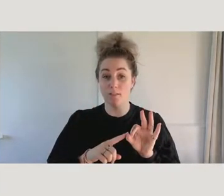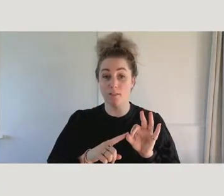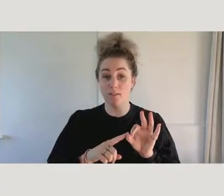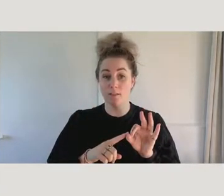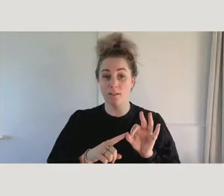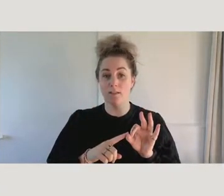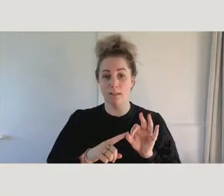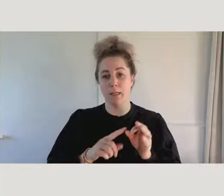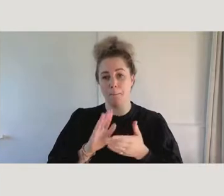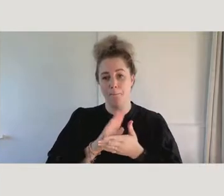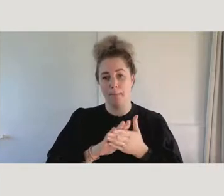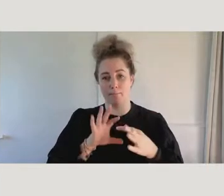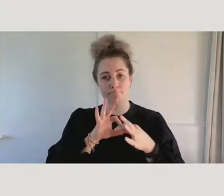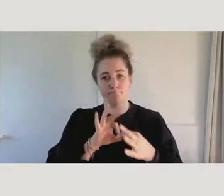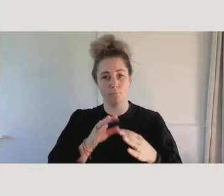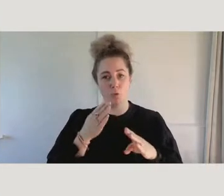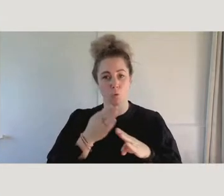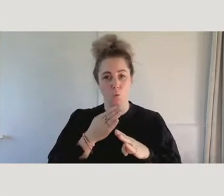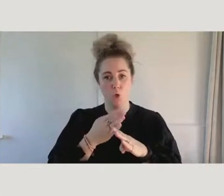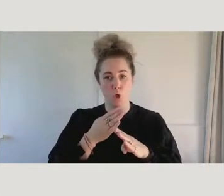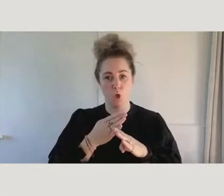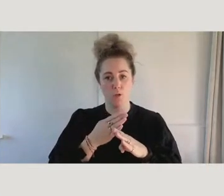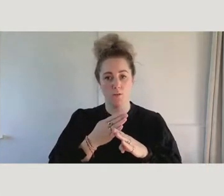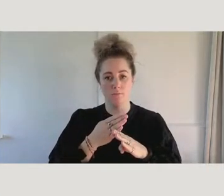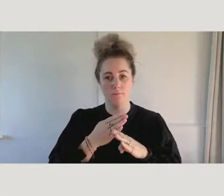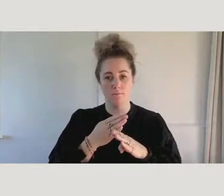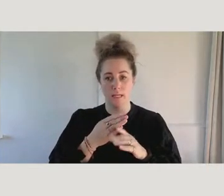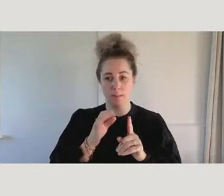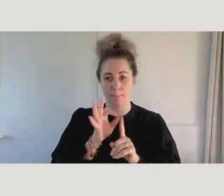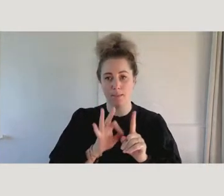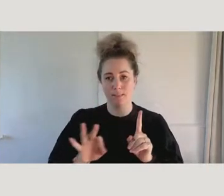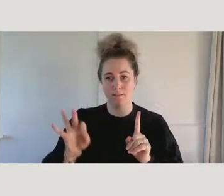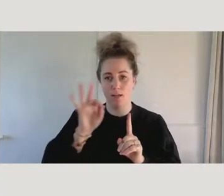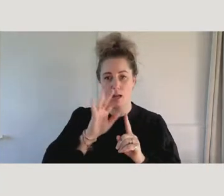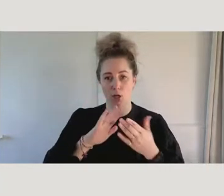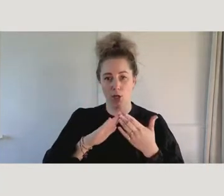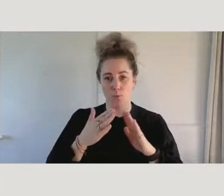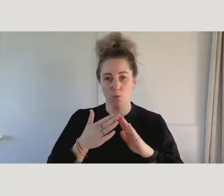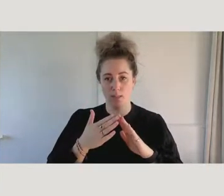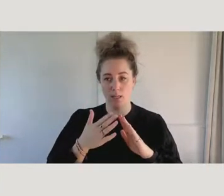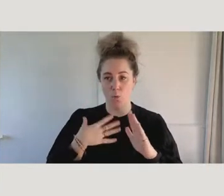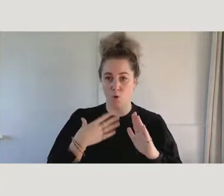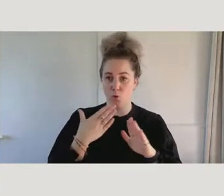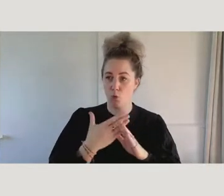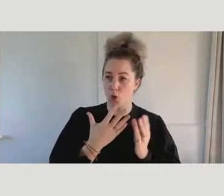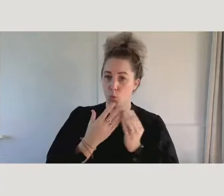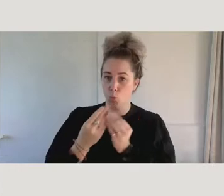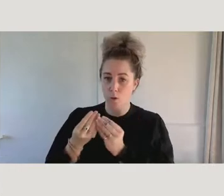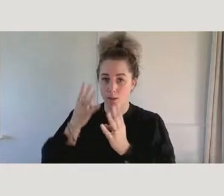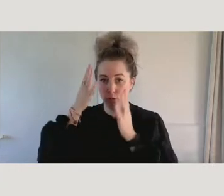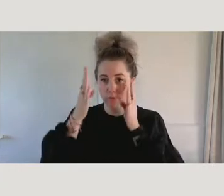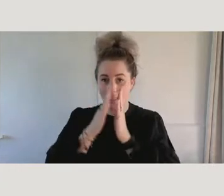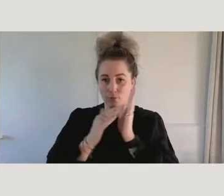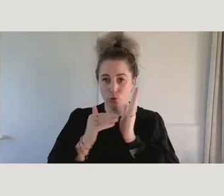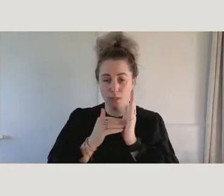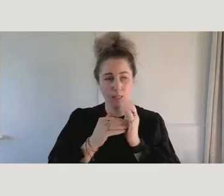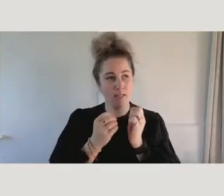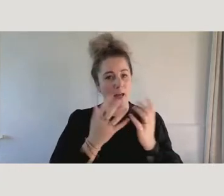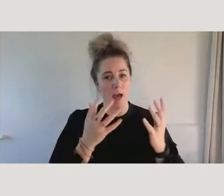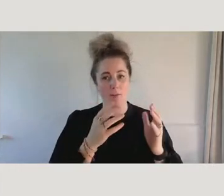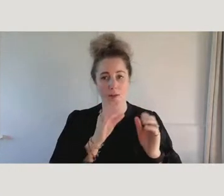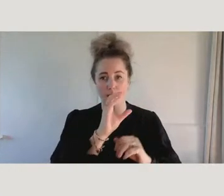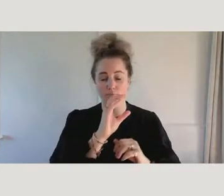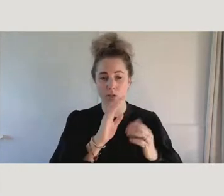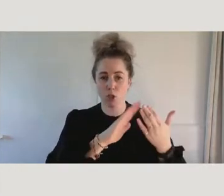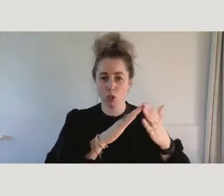is the work that our Pacific Arts Community are here to do together with creative New Zealand our many communities also I just want to shout out